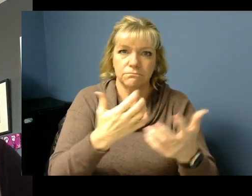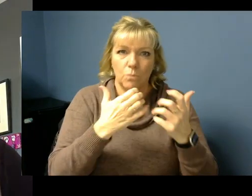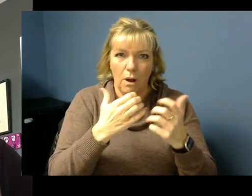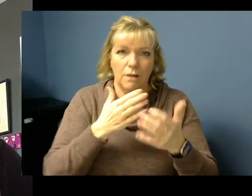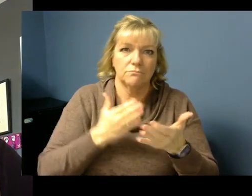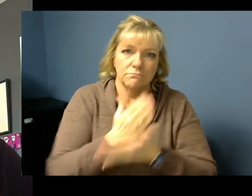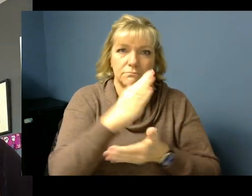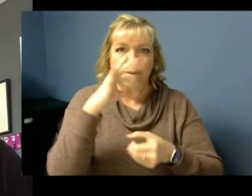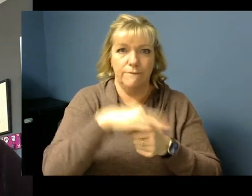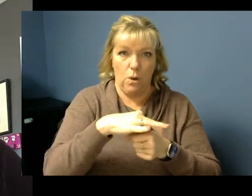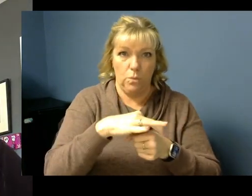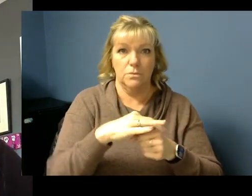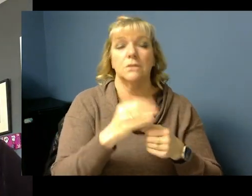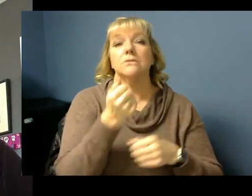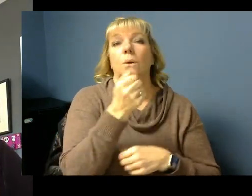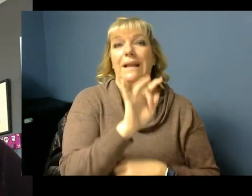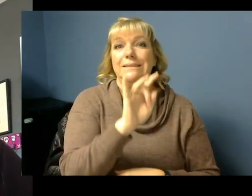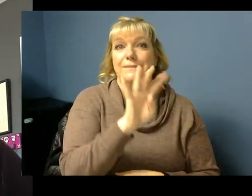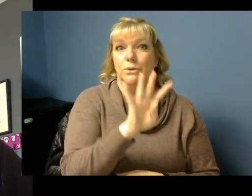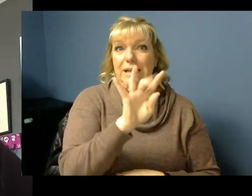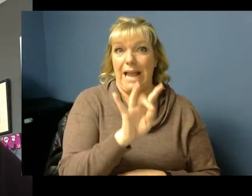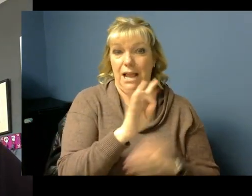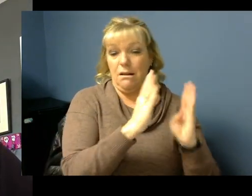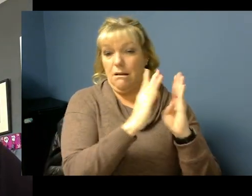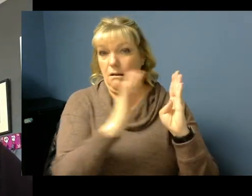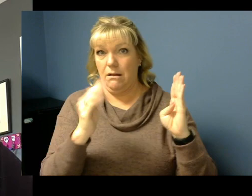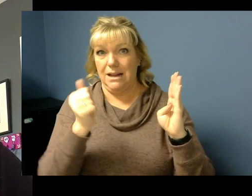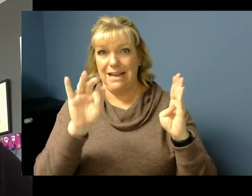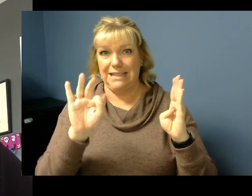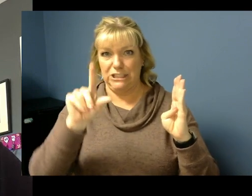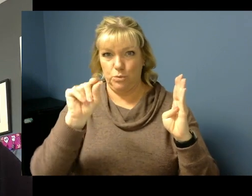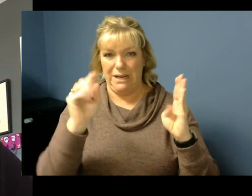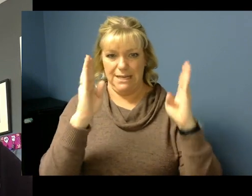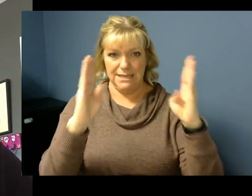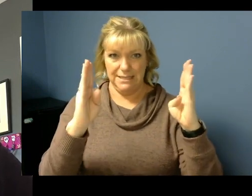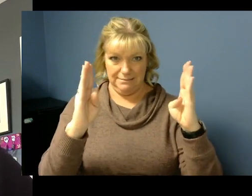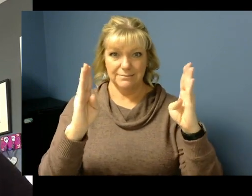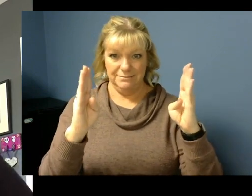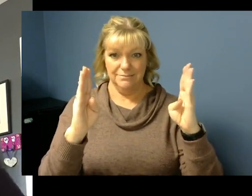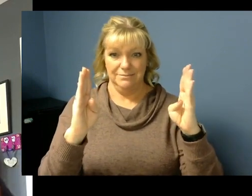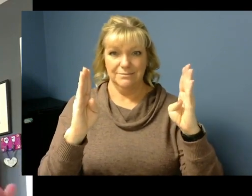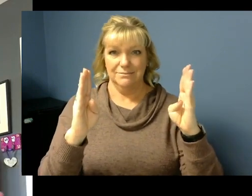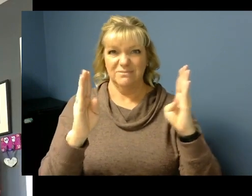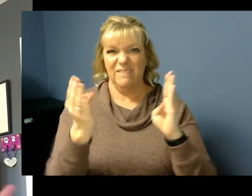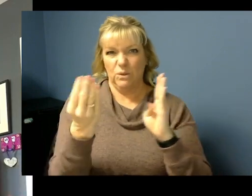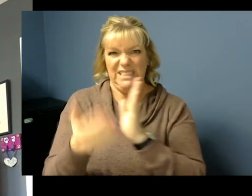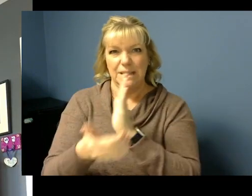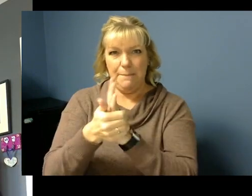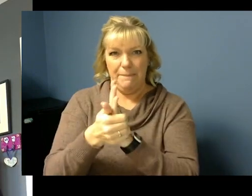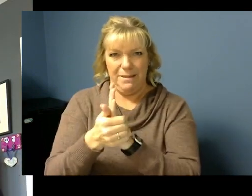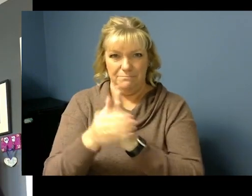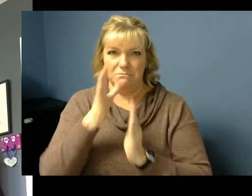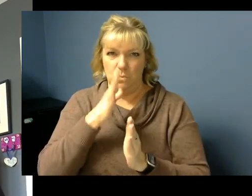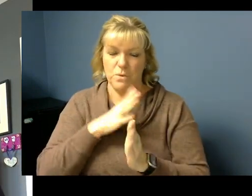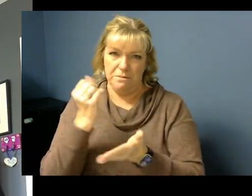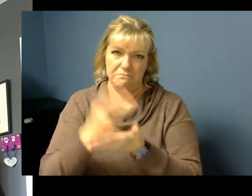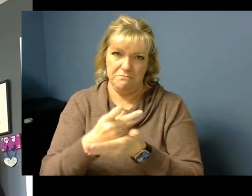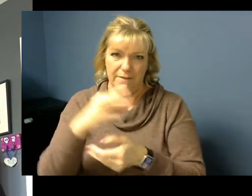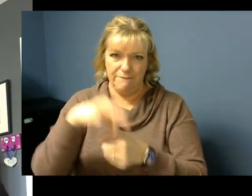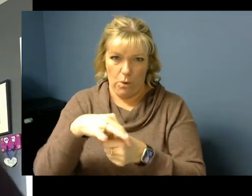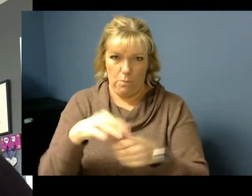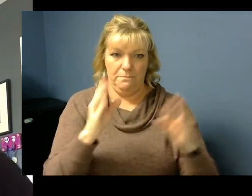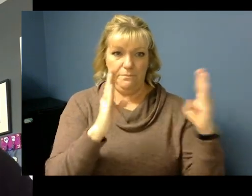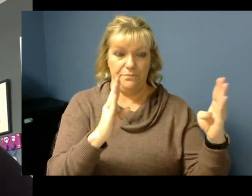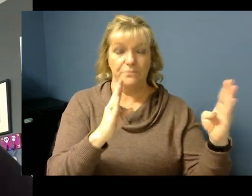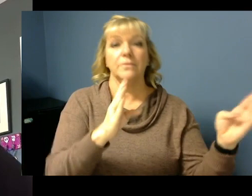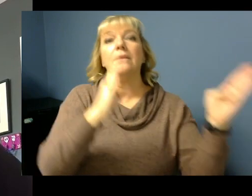in 1920 when we get the 19th Amendment. Second wave, this one could start a couple of different